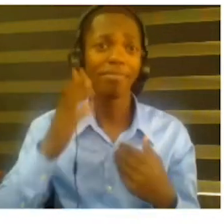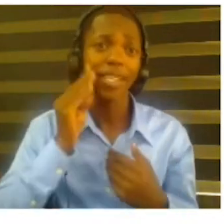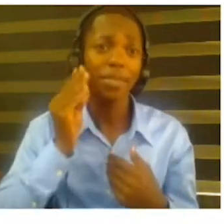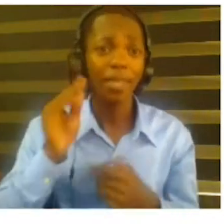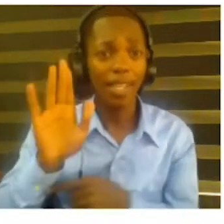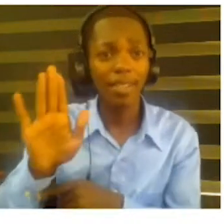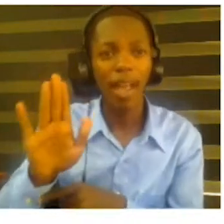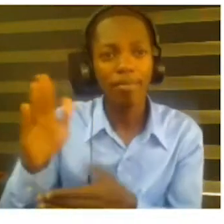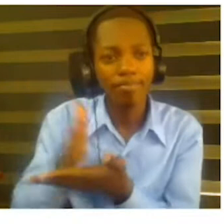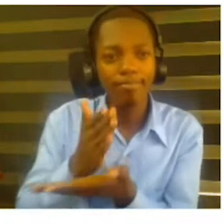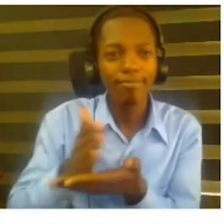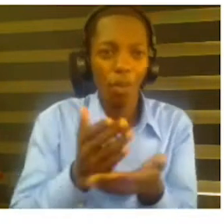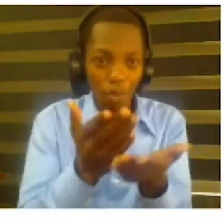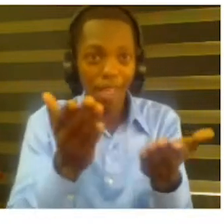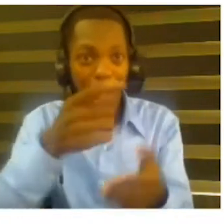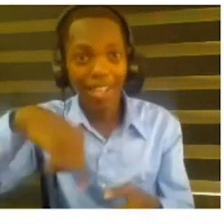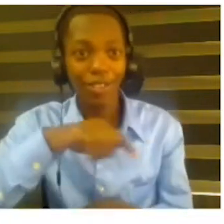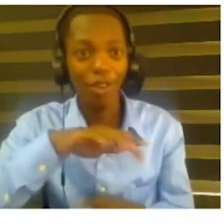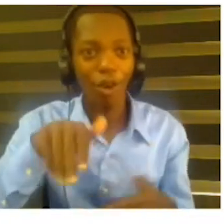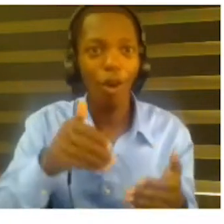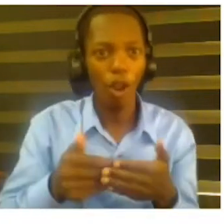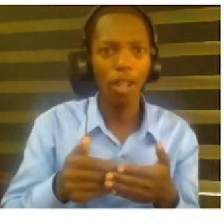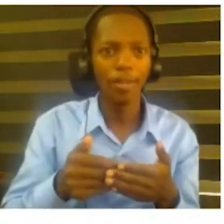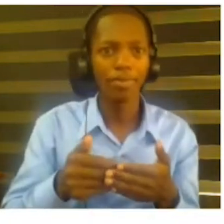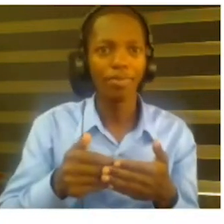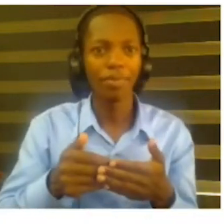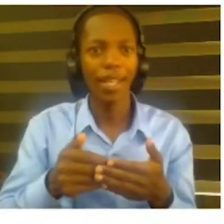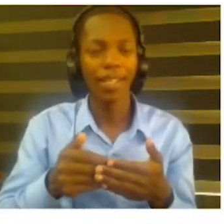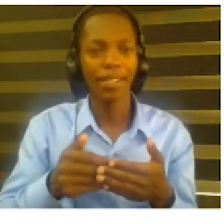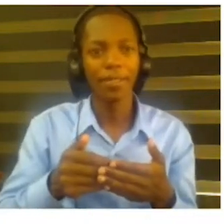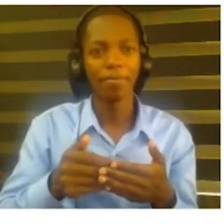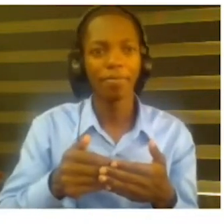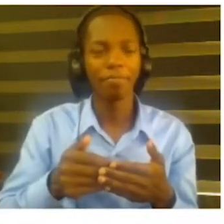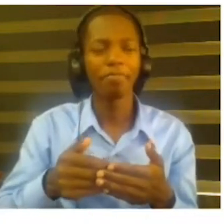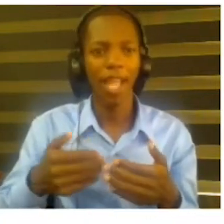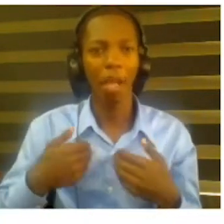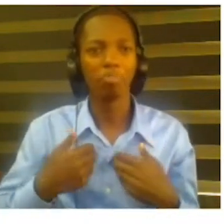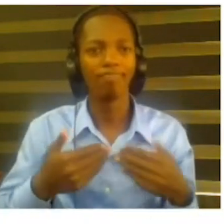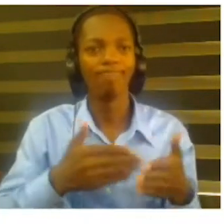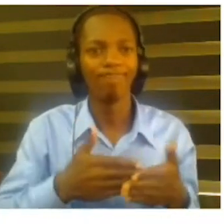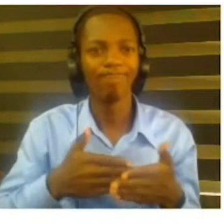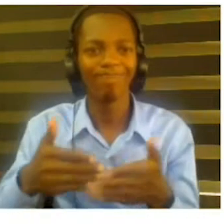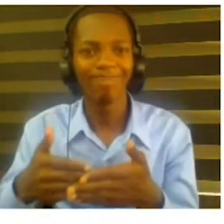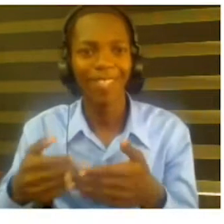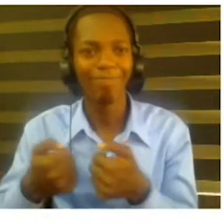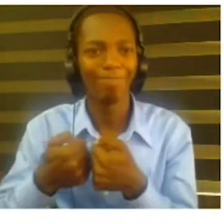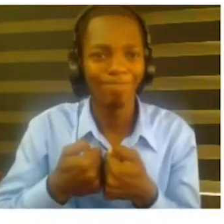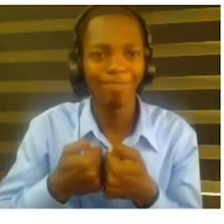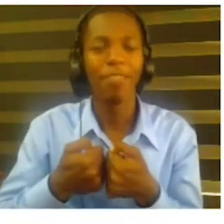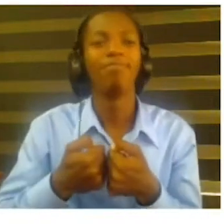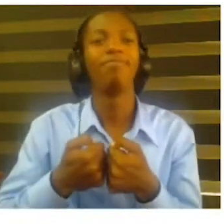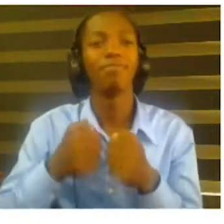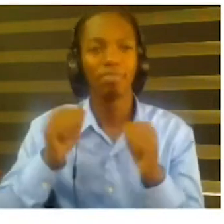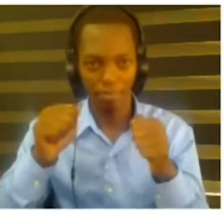us that if you have the right tools and resources and a few difficulties here and there, you can still succeed. So I'm very,